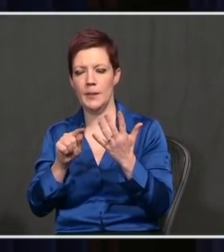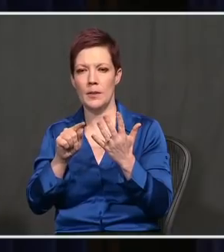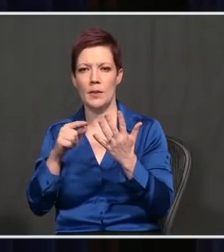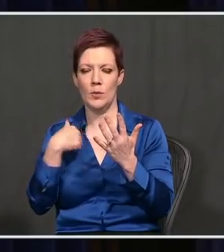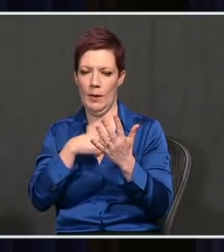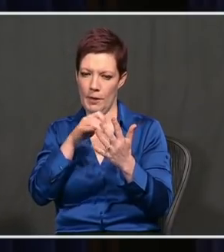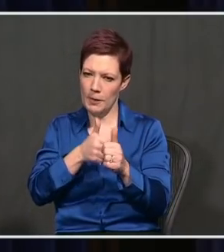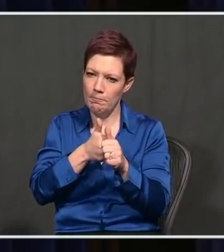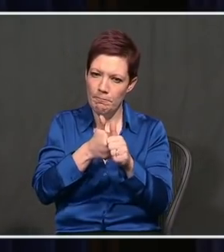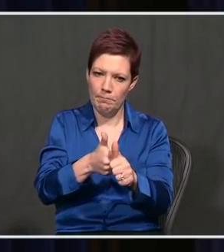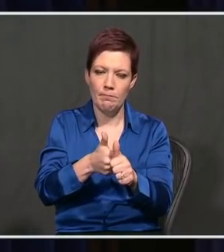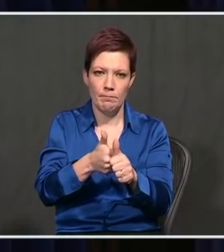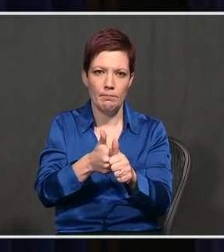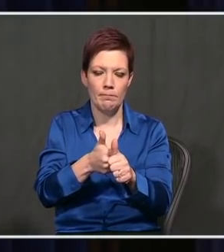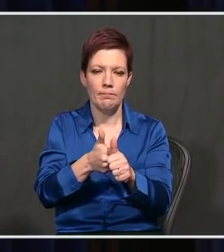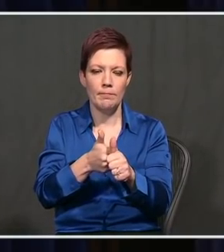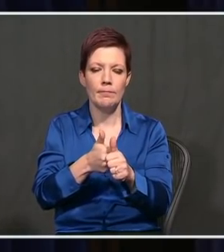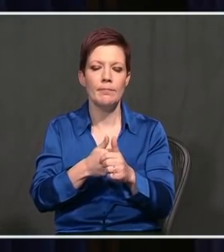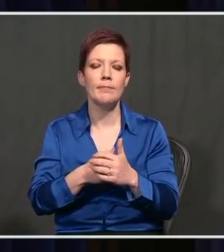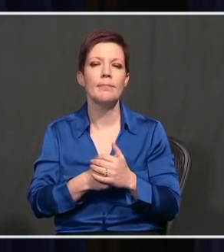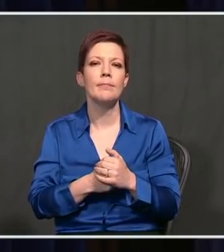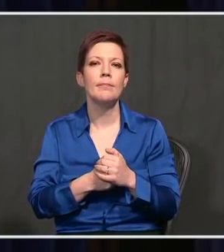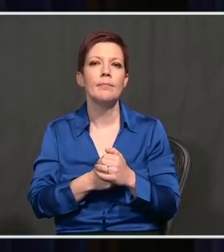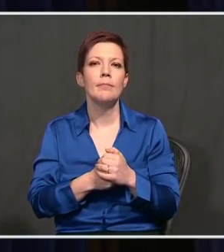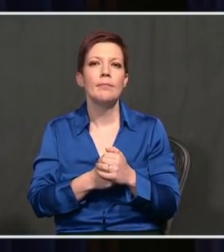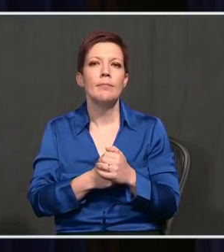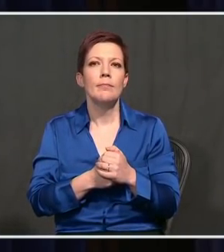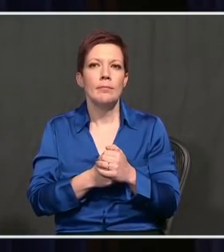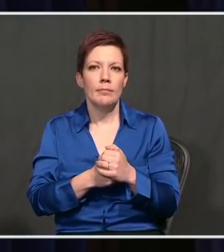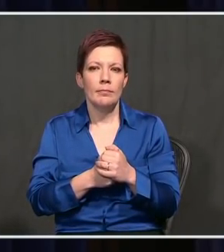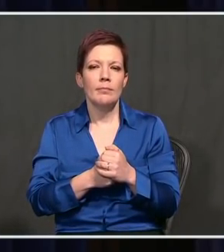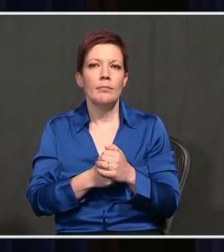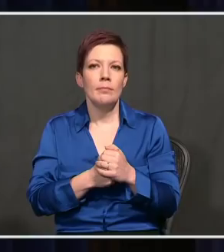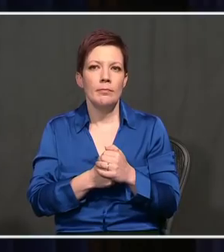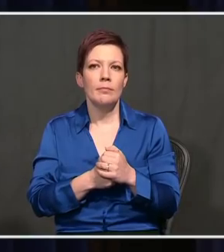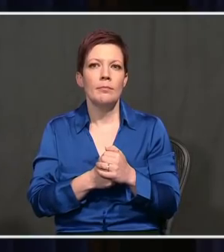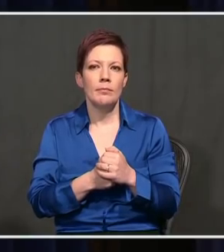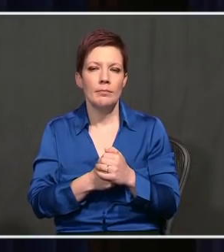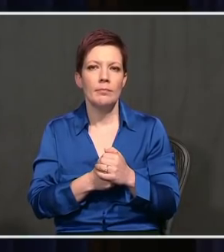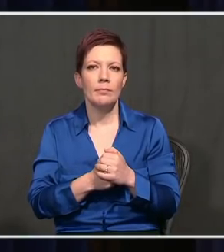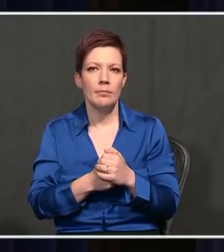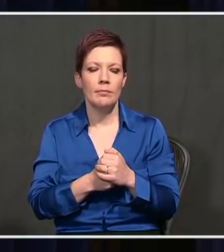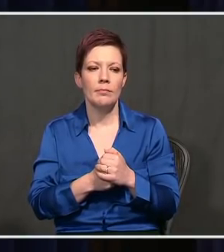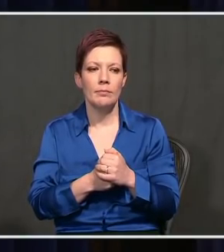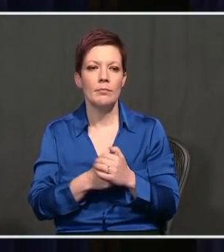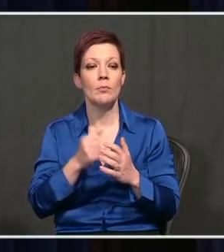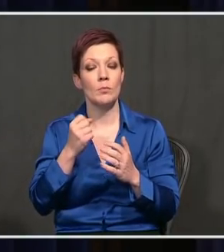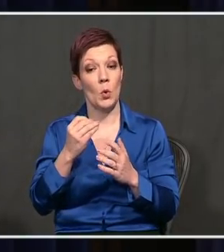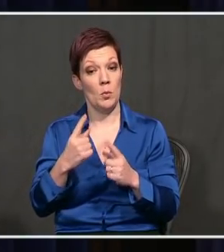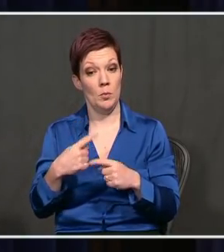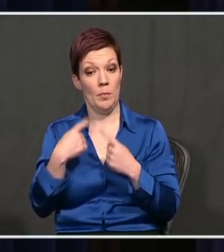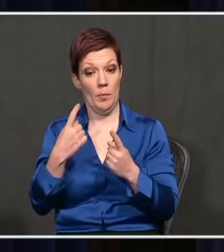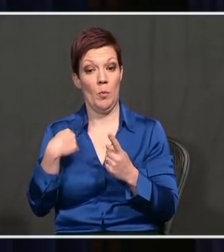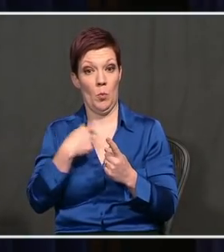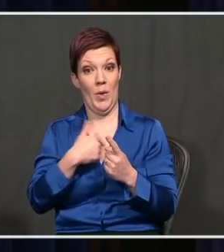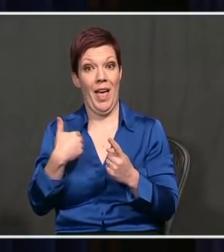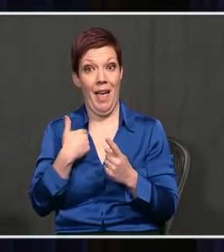other features. So in summary, I would say we have two in the